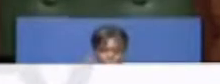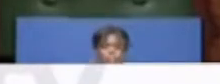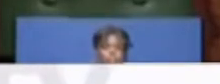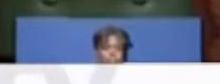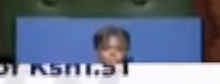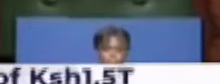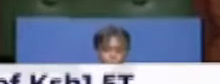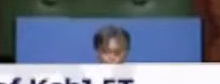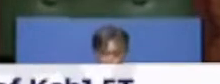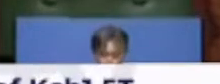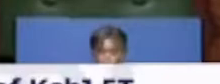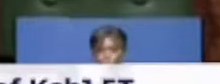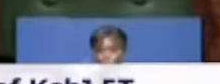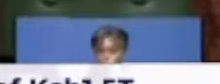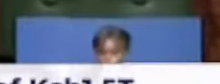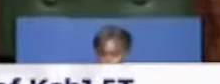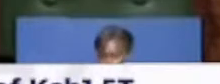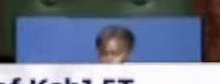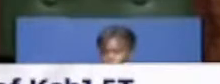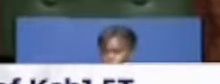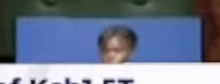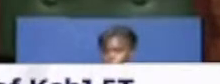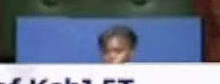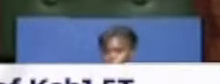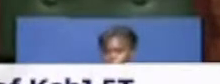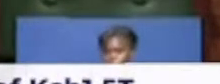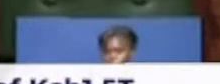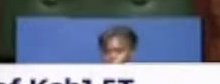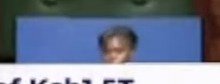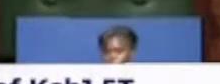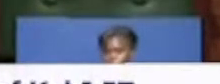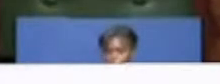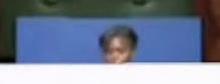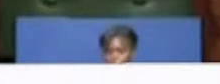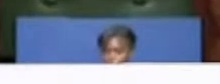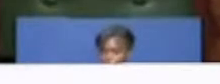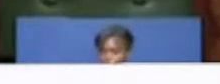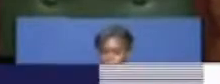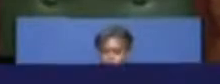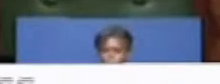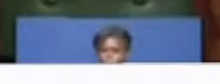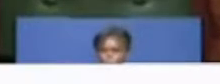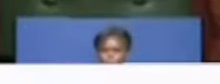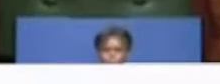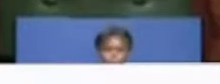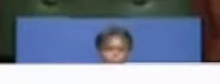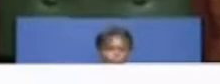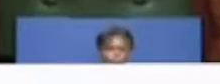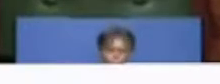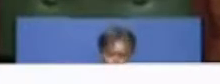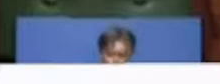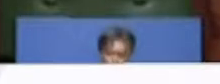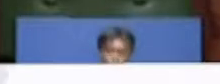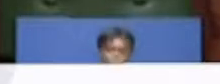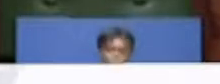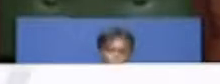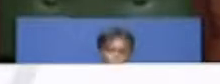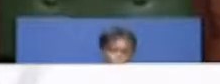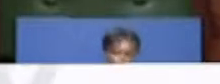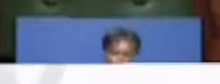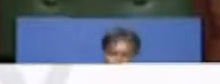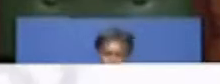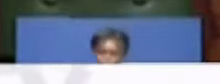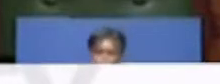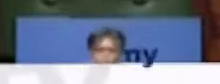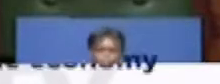resolve the constitutional dilemma facing our country. We went to the people, and 5 million